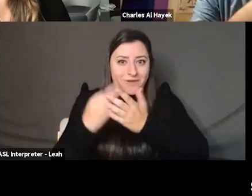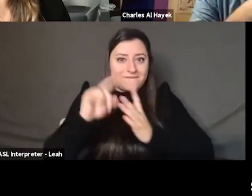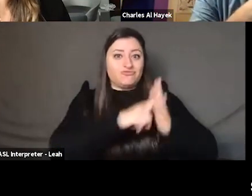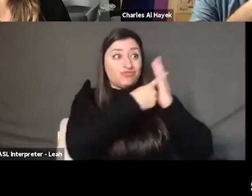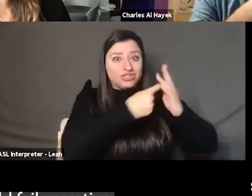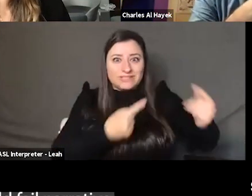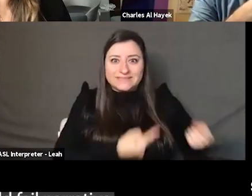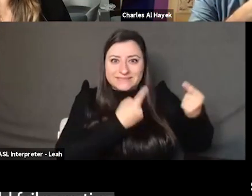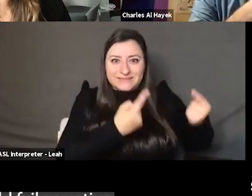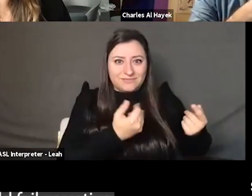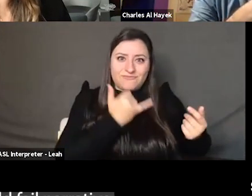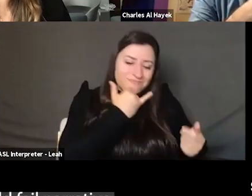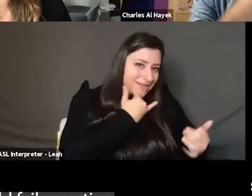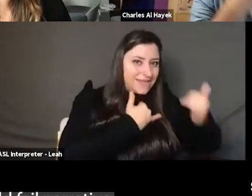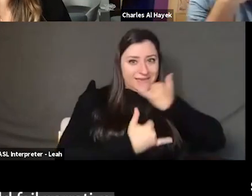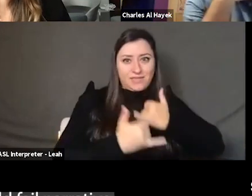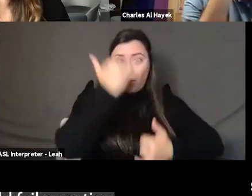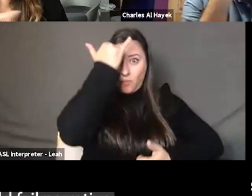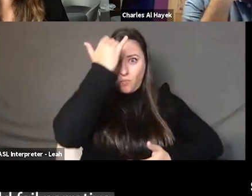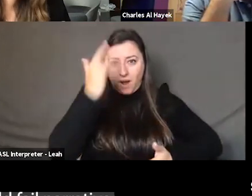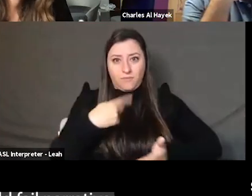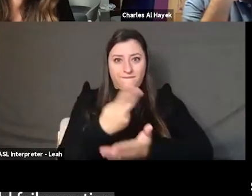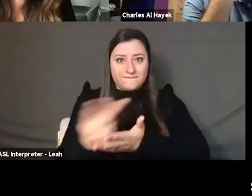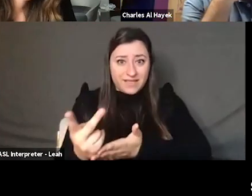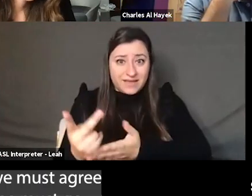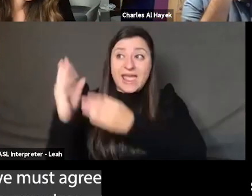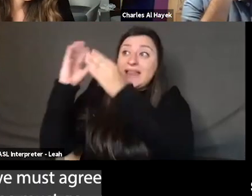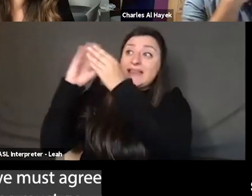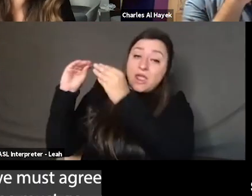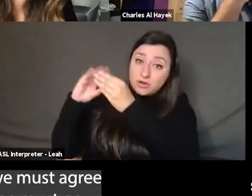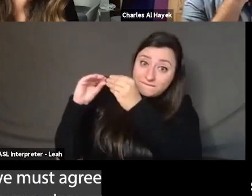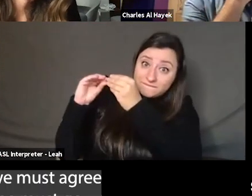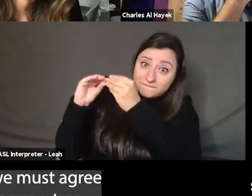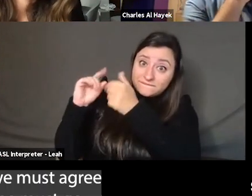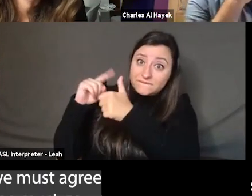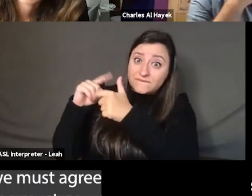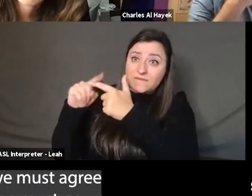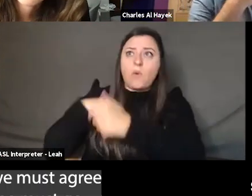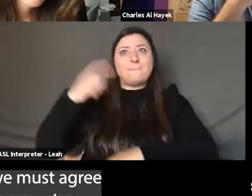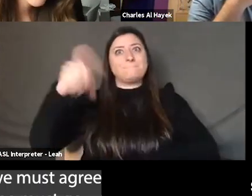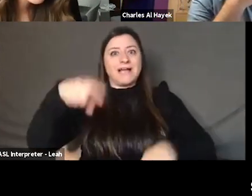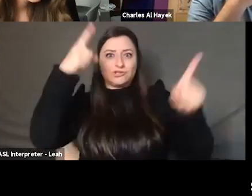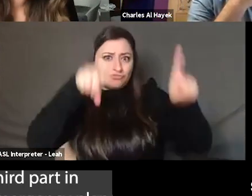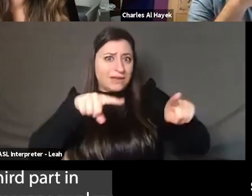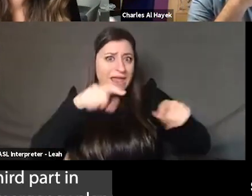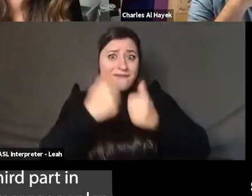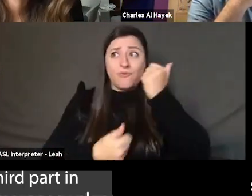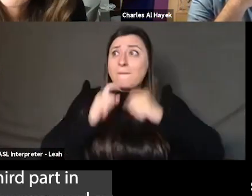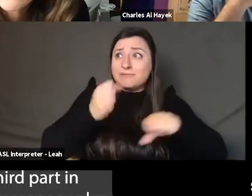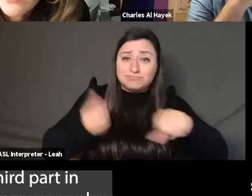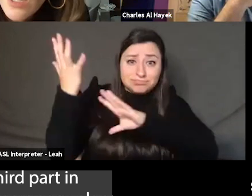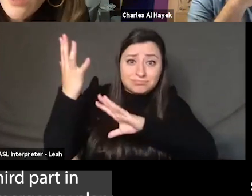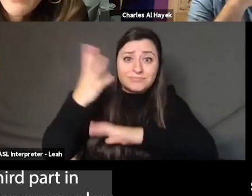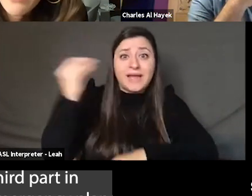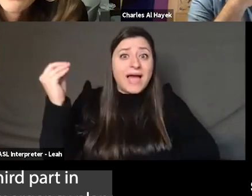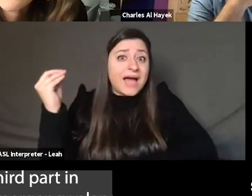sin of why this would fail. Narrative, the fact that we must agree that everyone must go, and in third part,